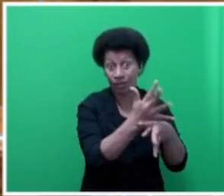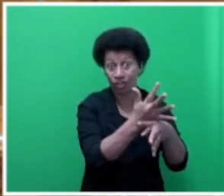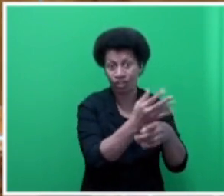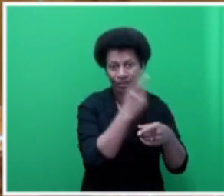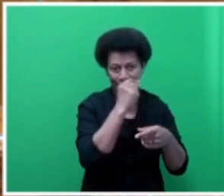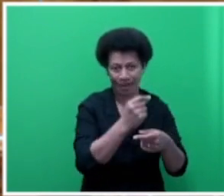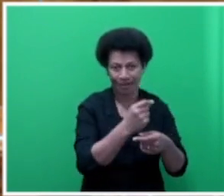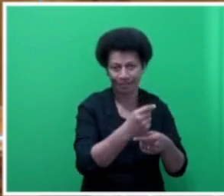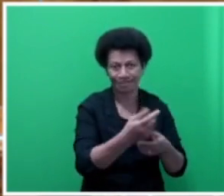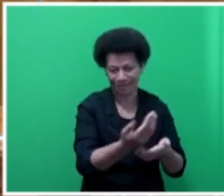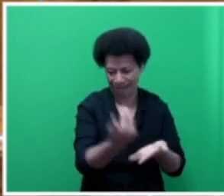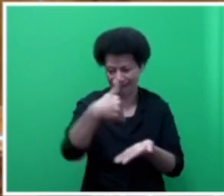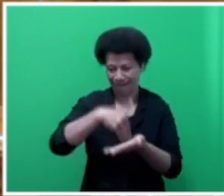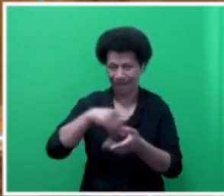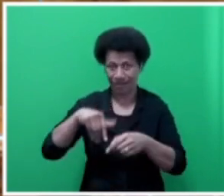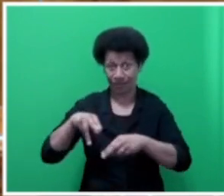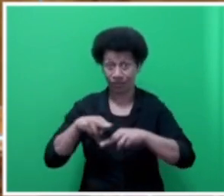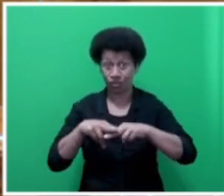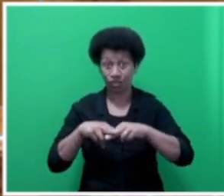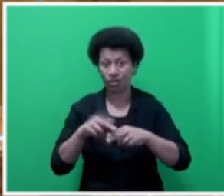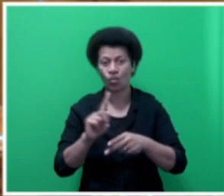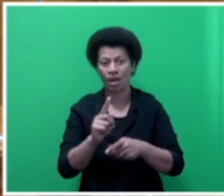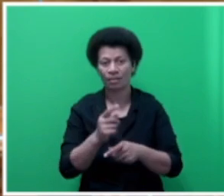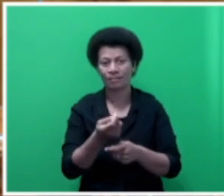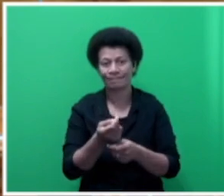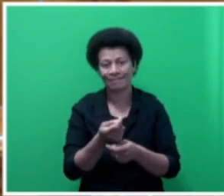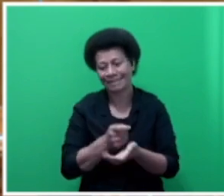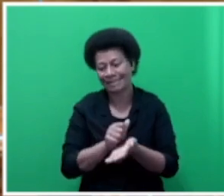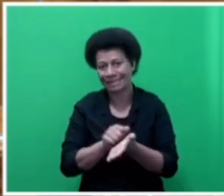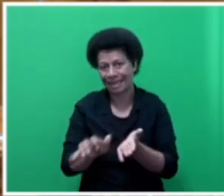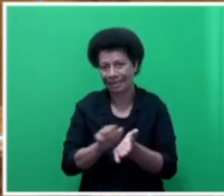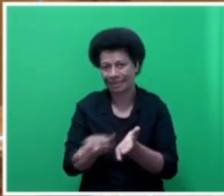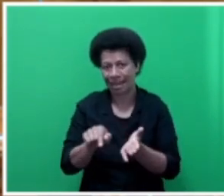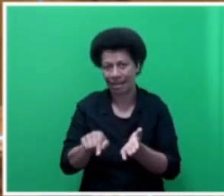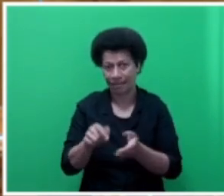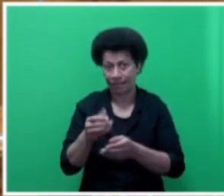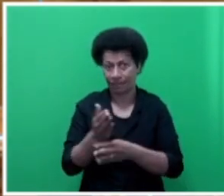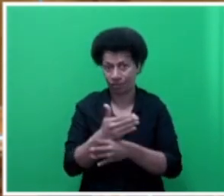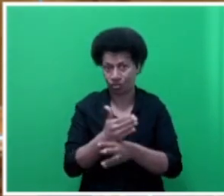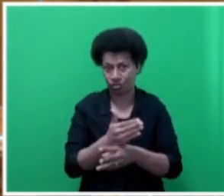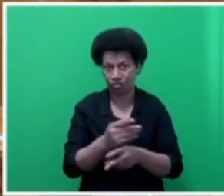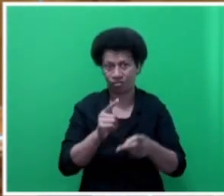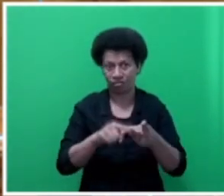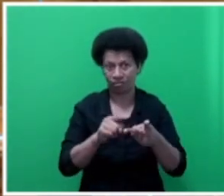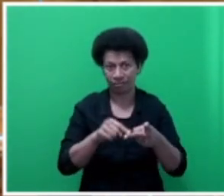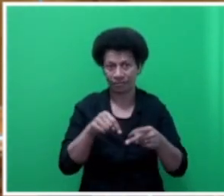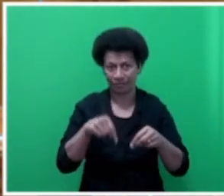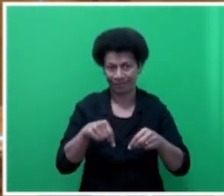competitive cost for the provision of auxiliary services such as bunker,